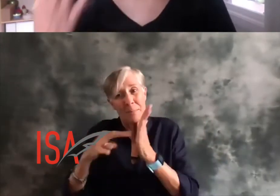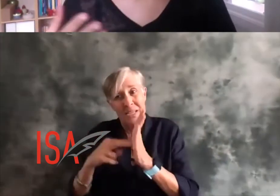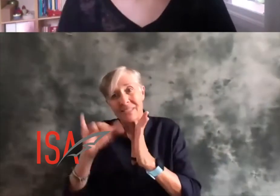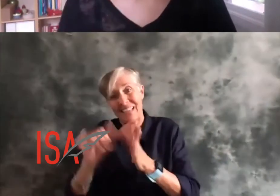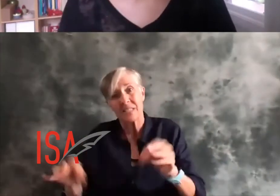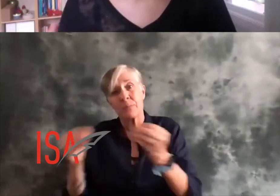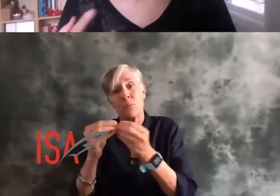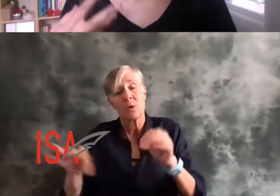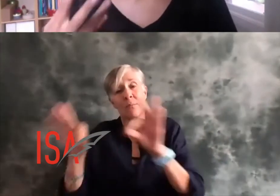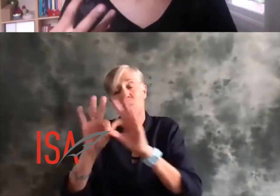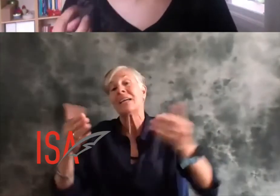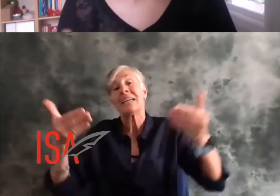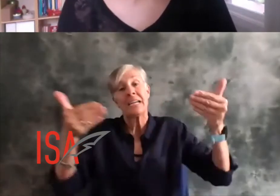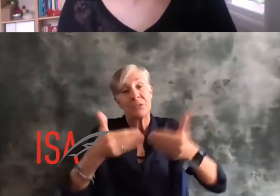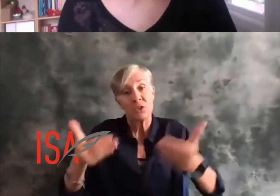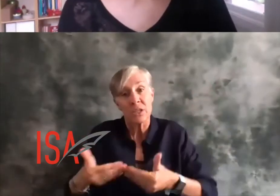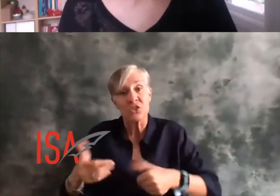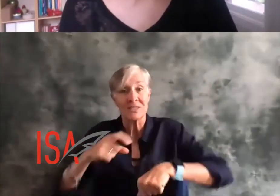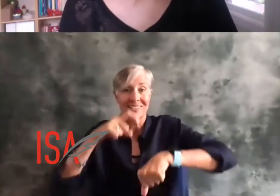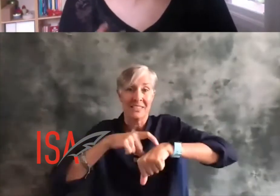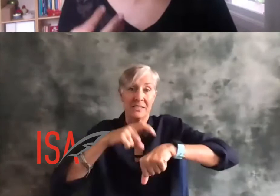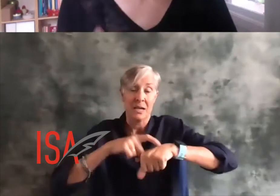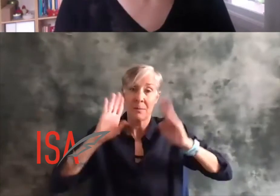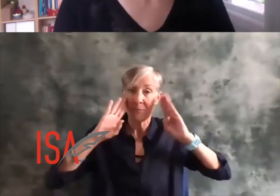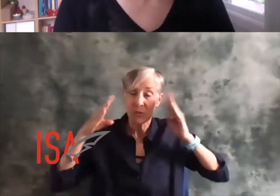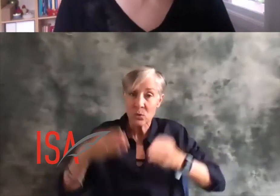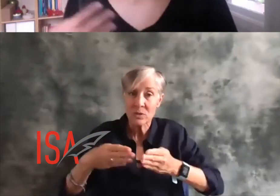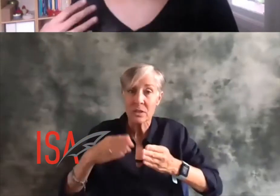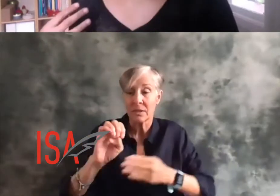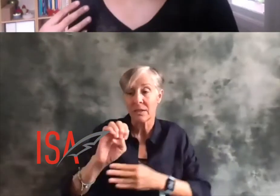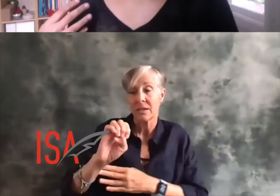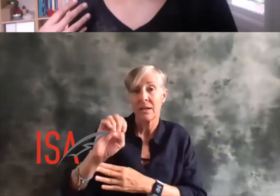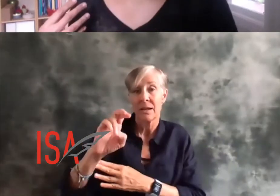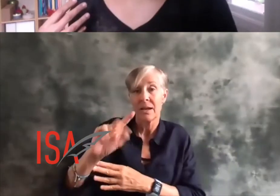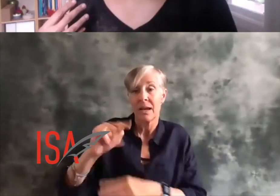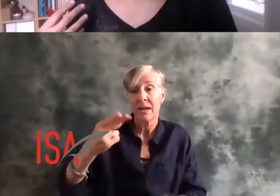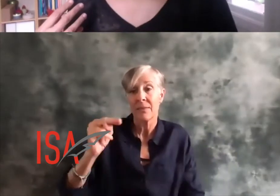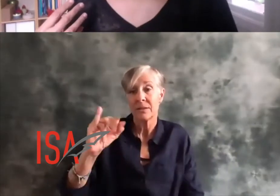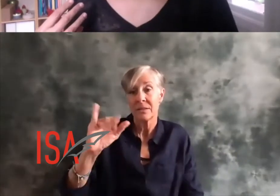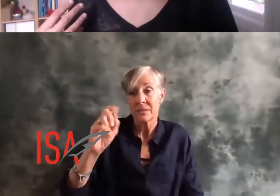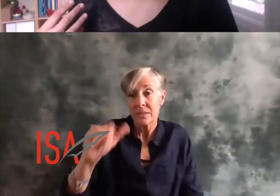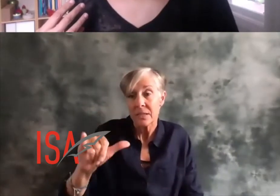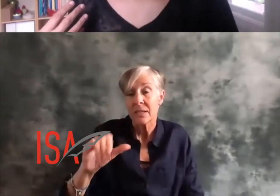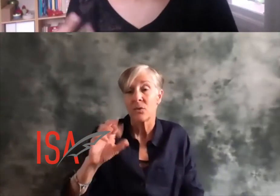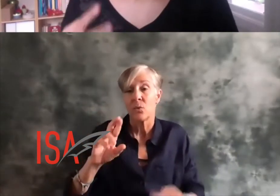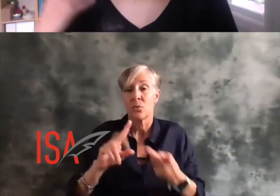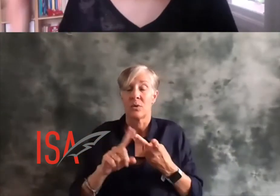your introductions and your time spent on the ethnicity of the character, or